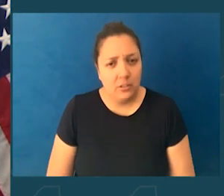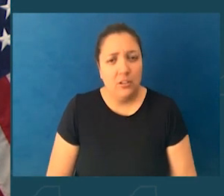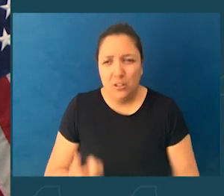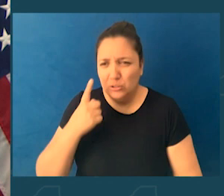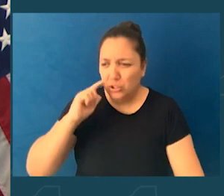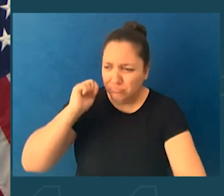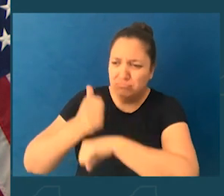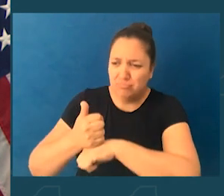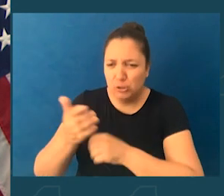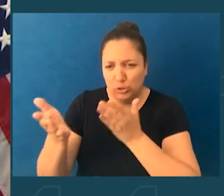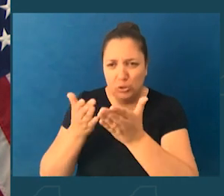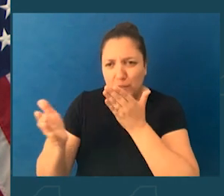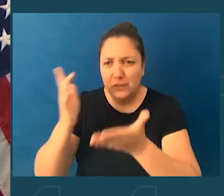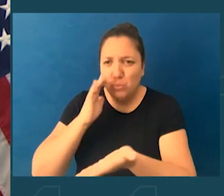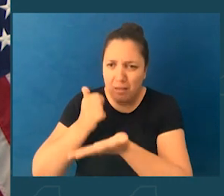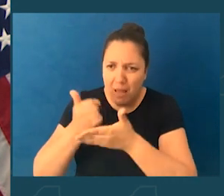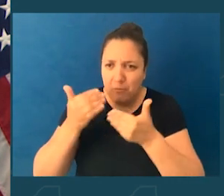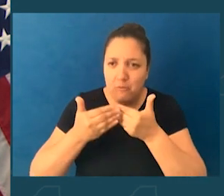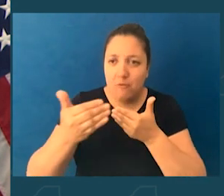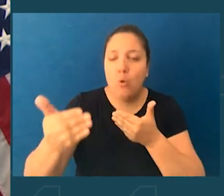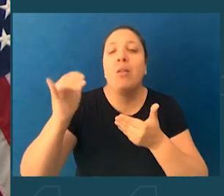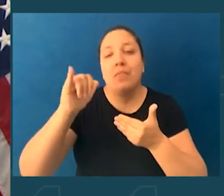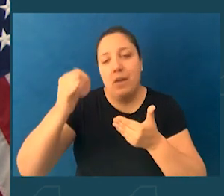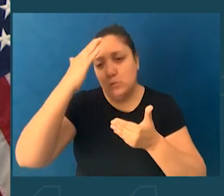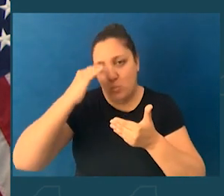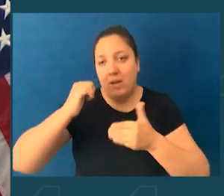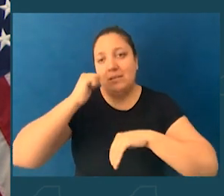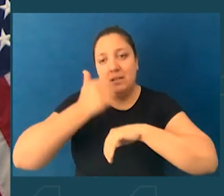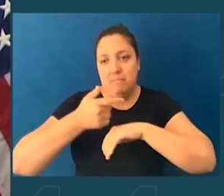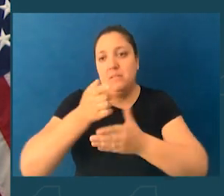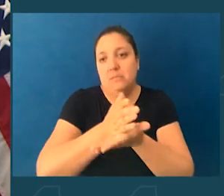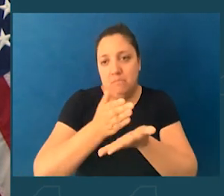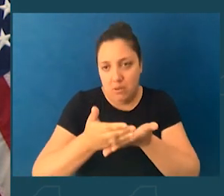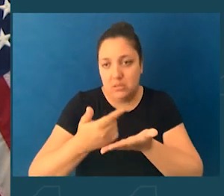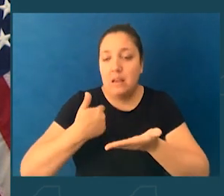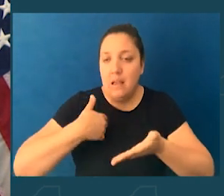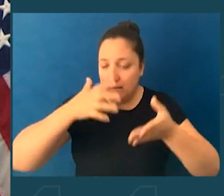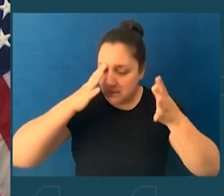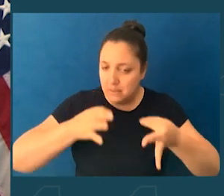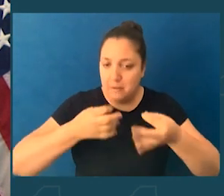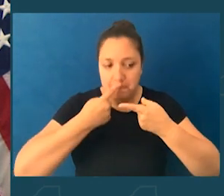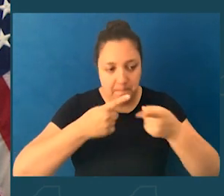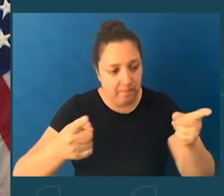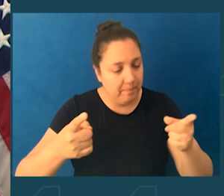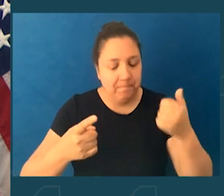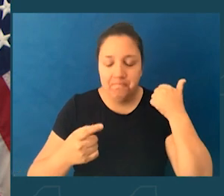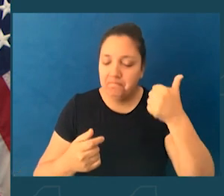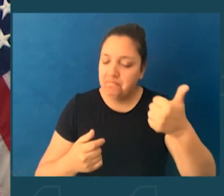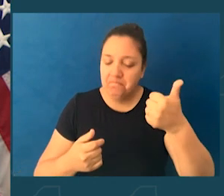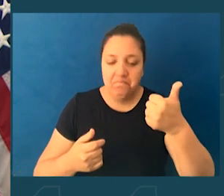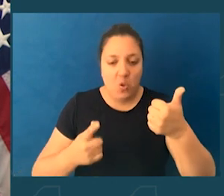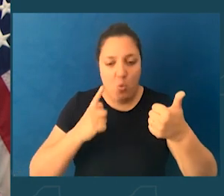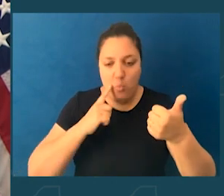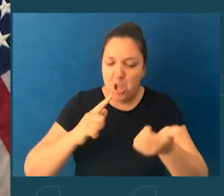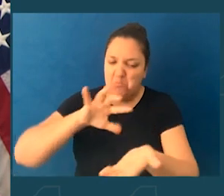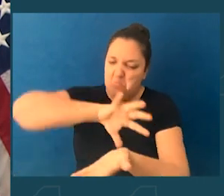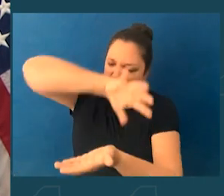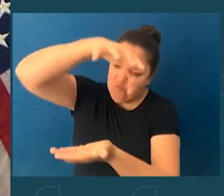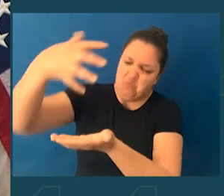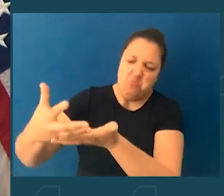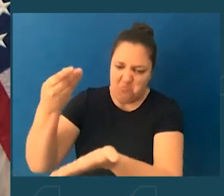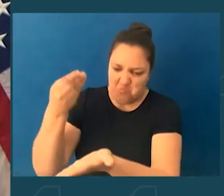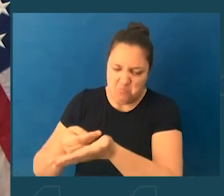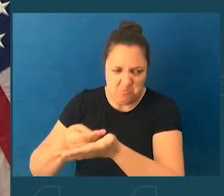exactly what I focused on in this budget. I came out and said, we're going big. This crisis has hit too many